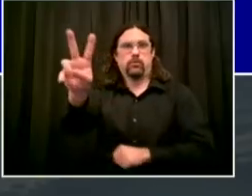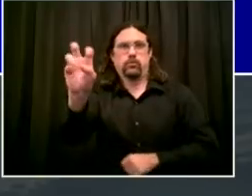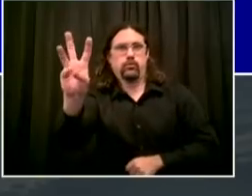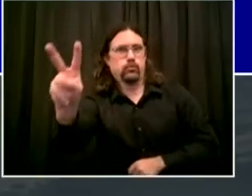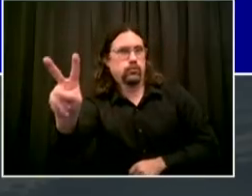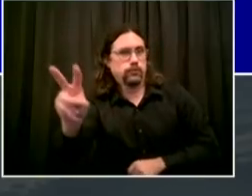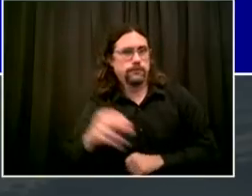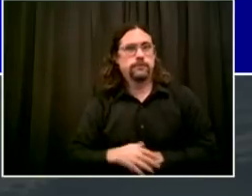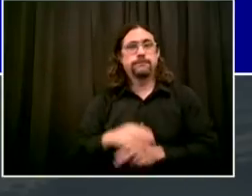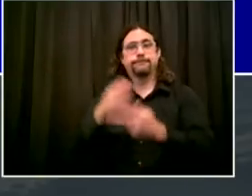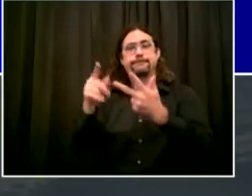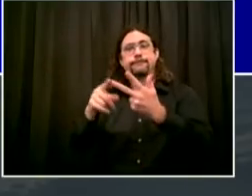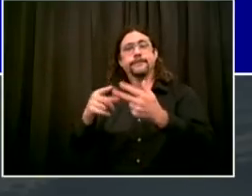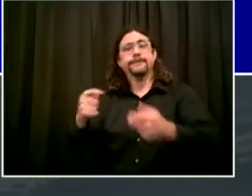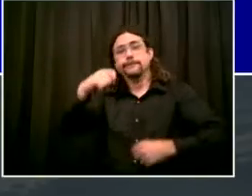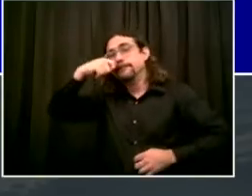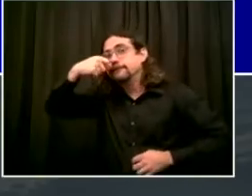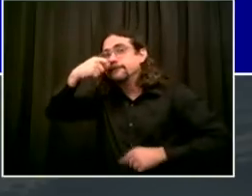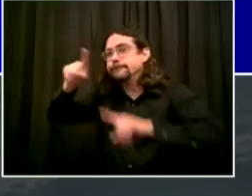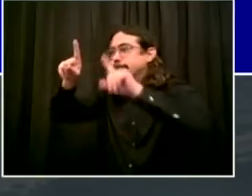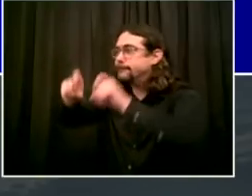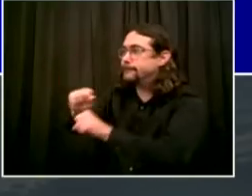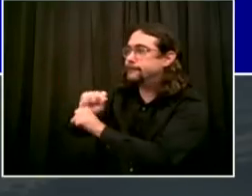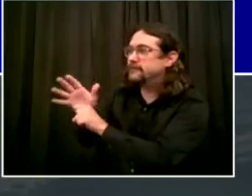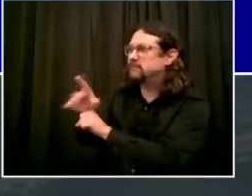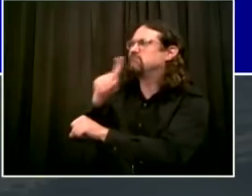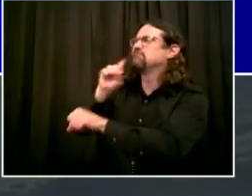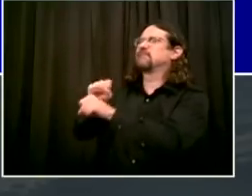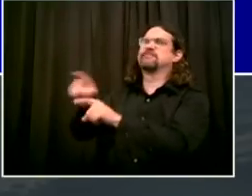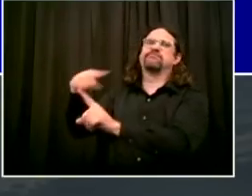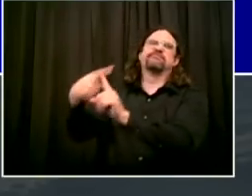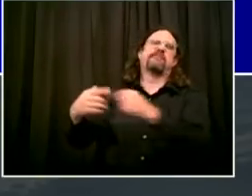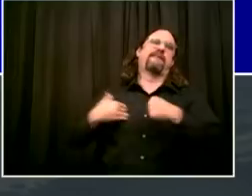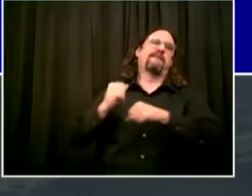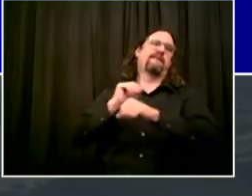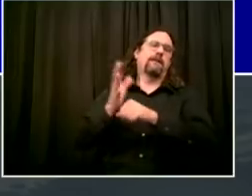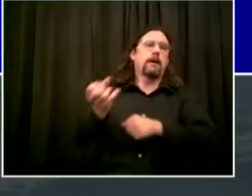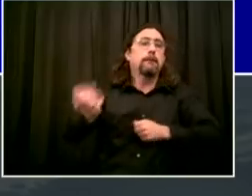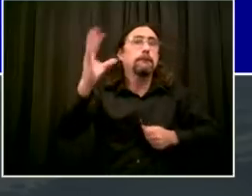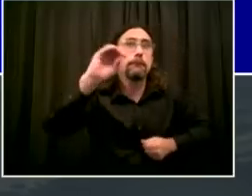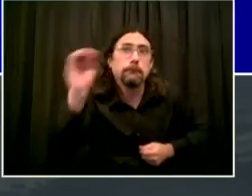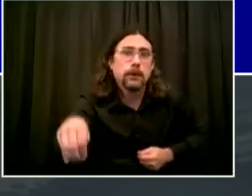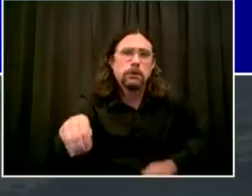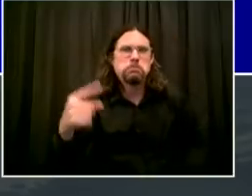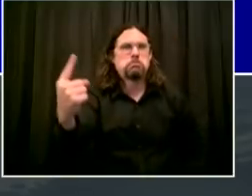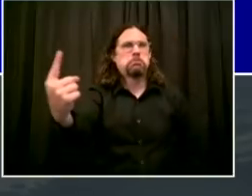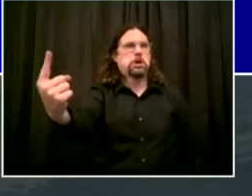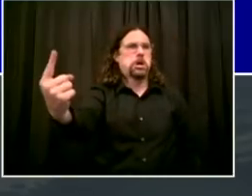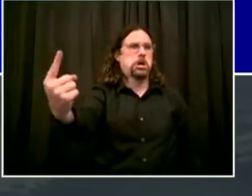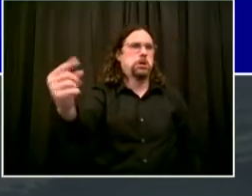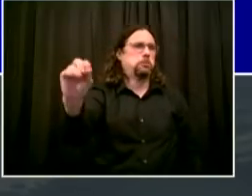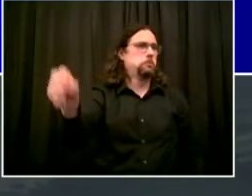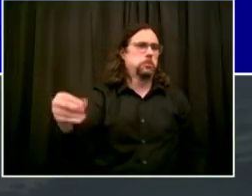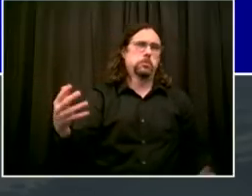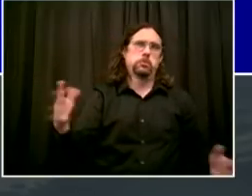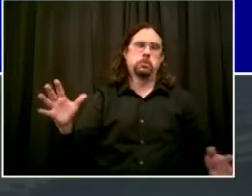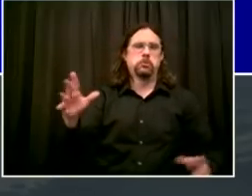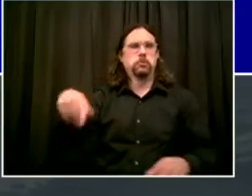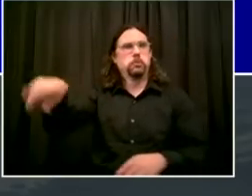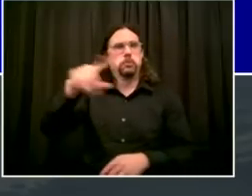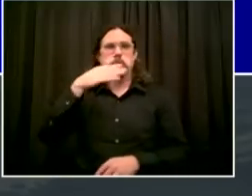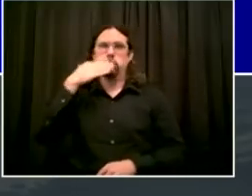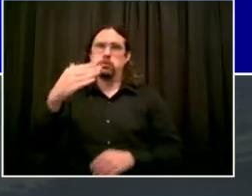Threshold 15%. Today's report, once again, 1%. And that is fantastic. And that is because of your hard work and New